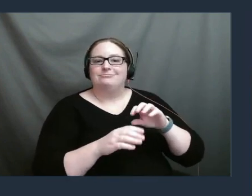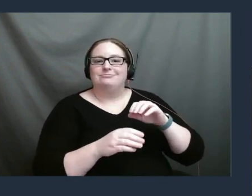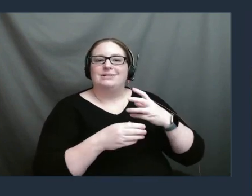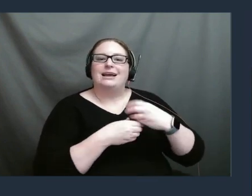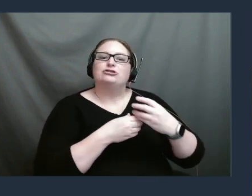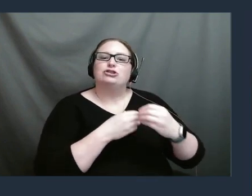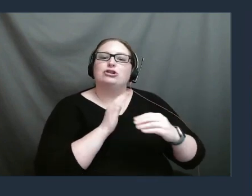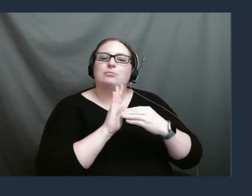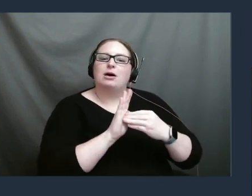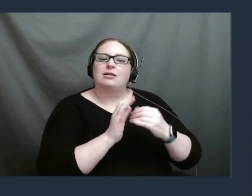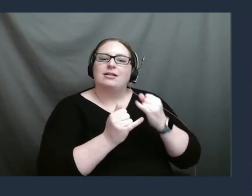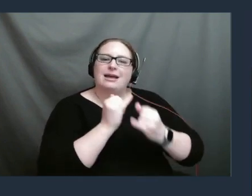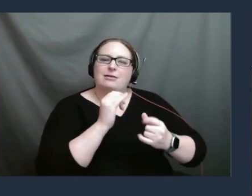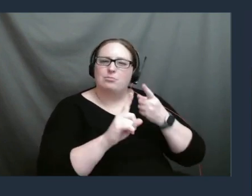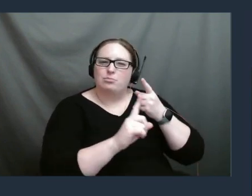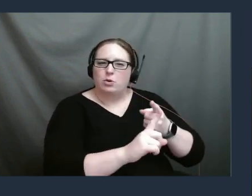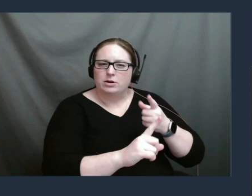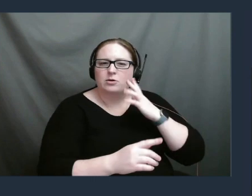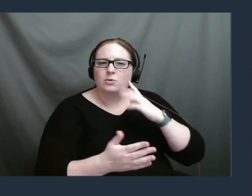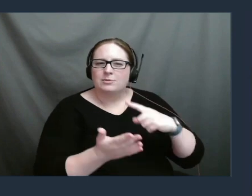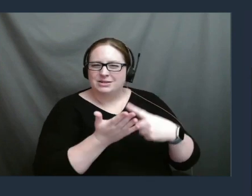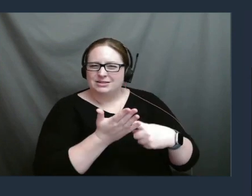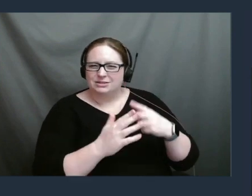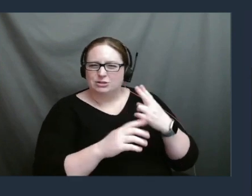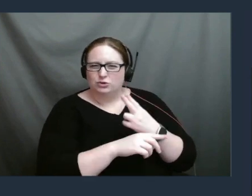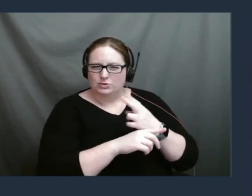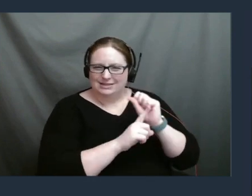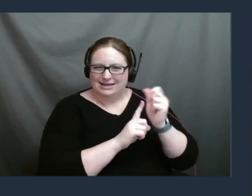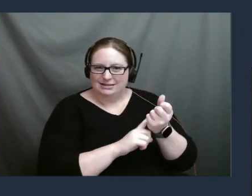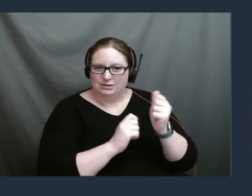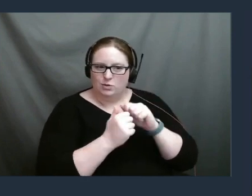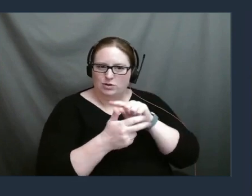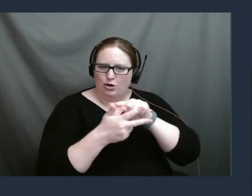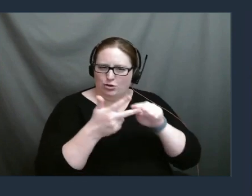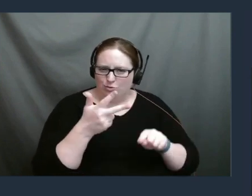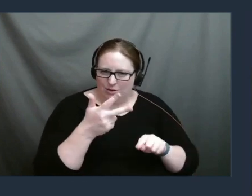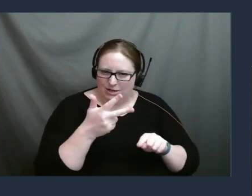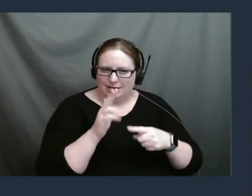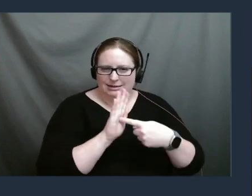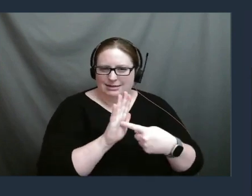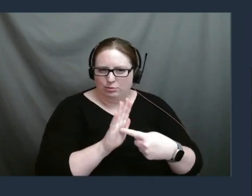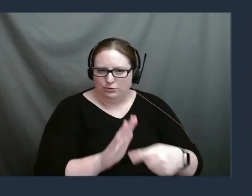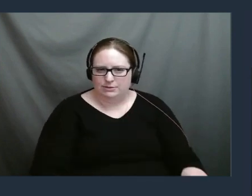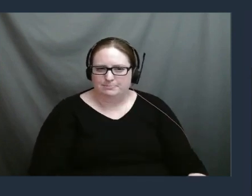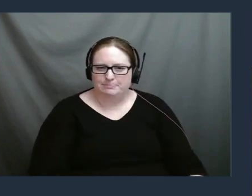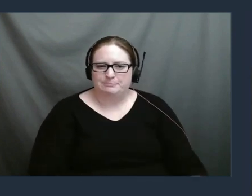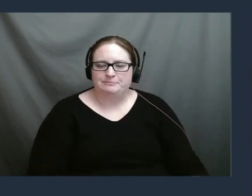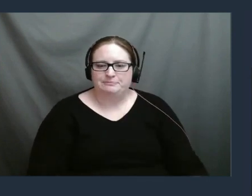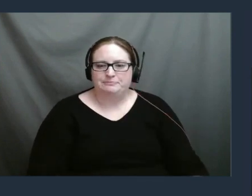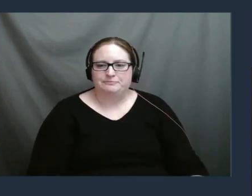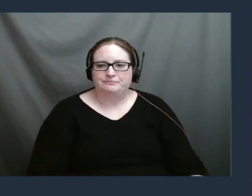use cases with all three of these examples in the following few slides.